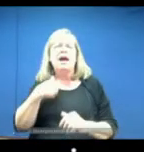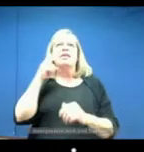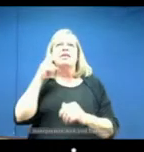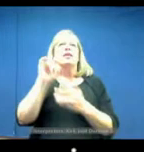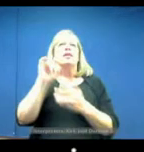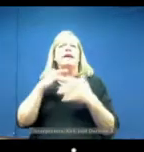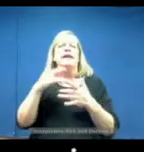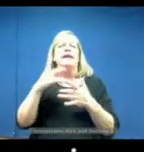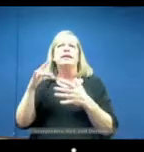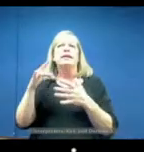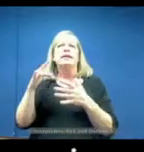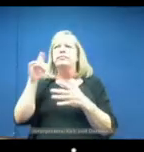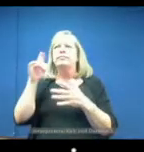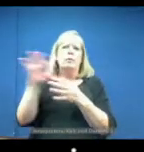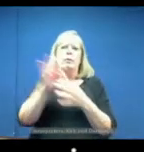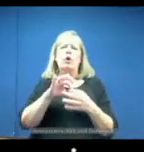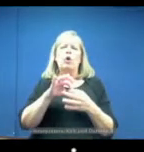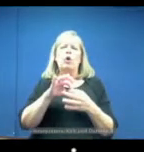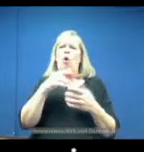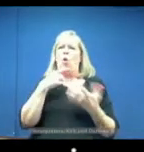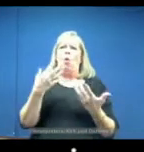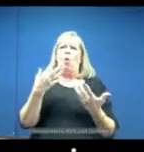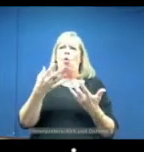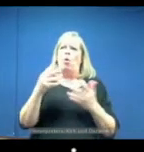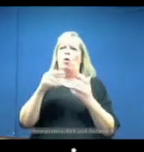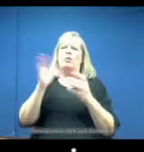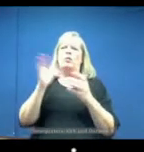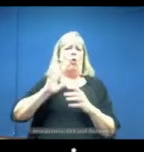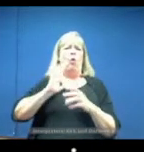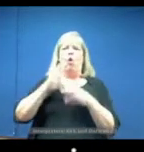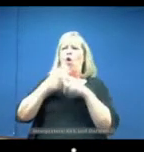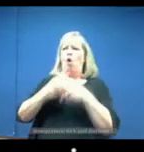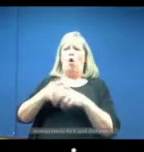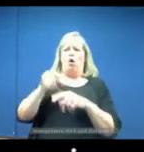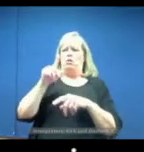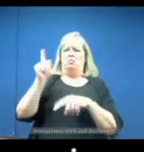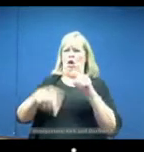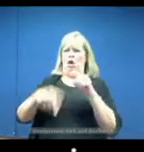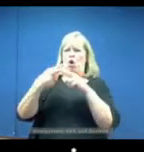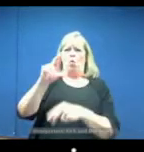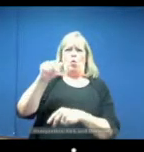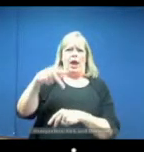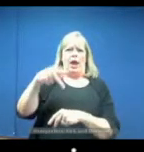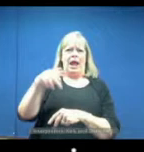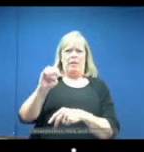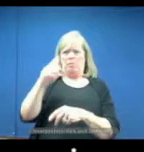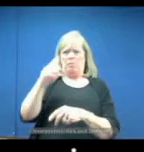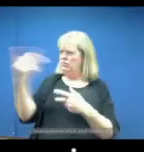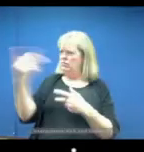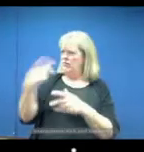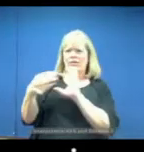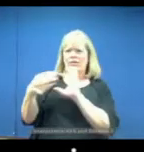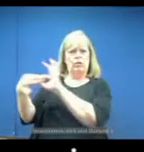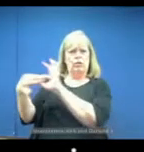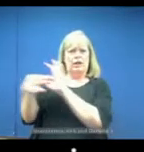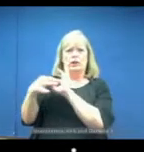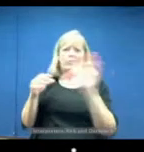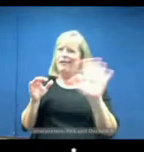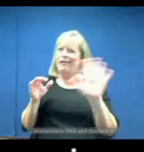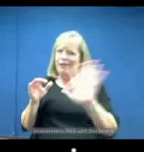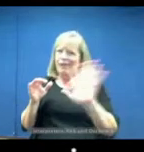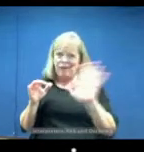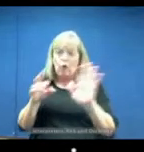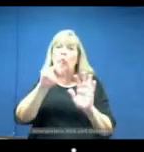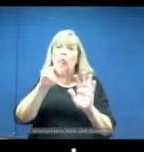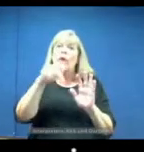people feeling like you can't be raped if you're in a relationship. But if the definition of rape is unwanted sexual contact, then it